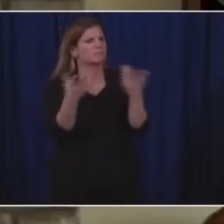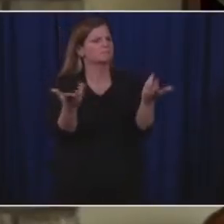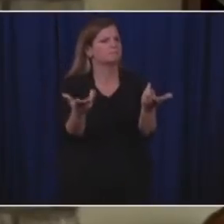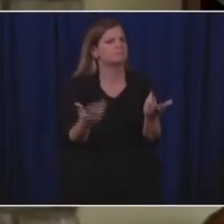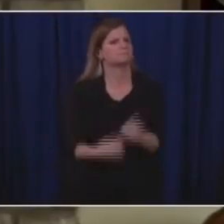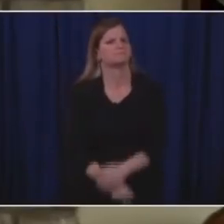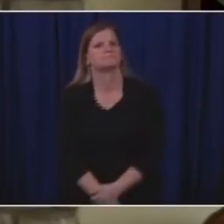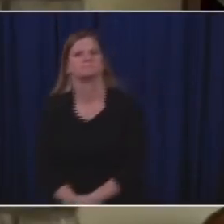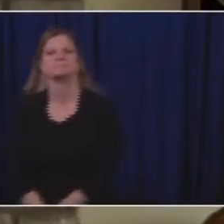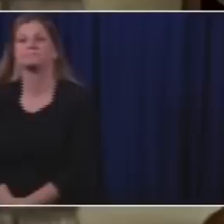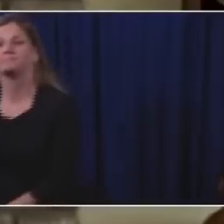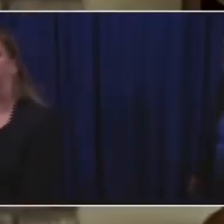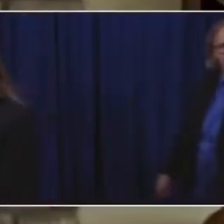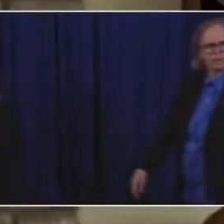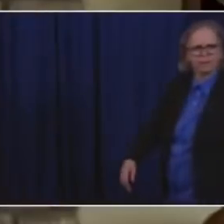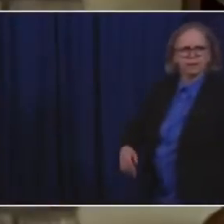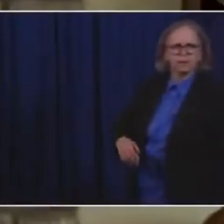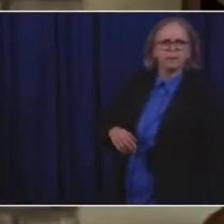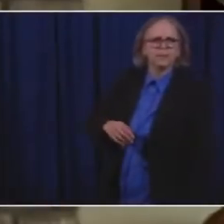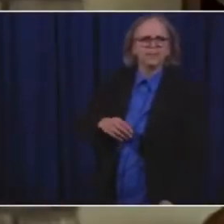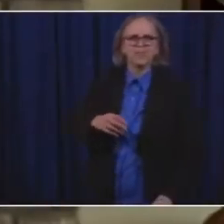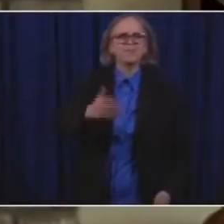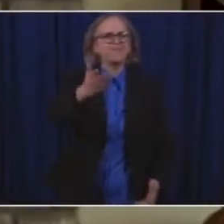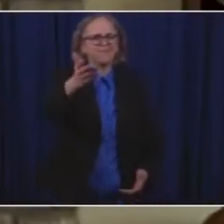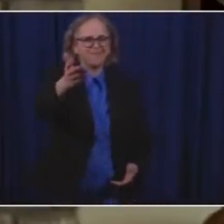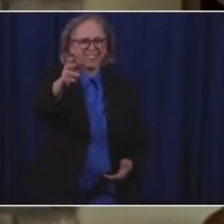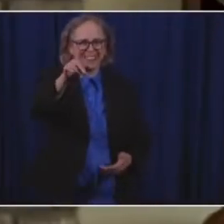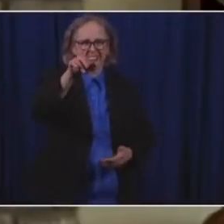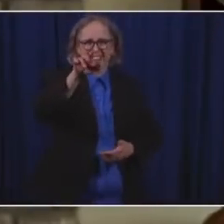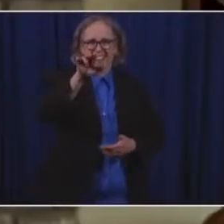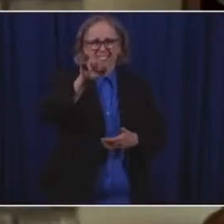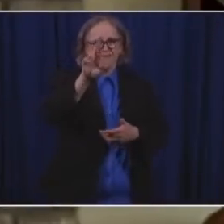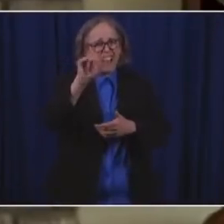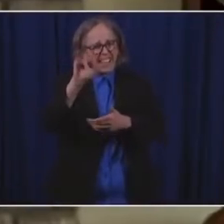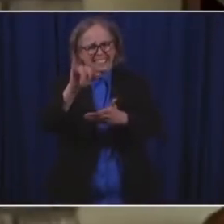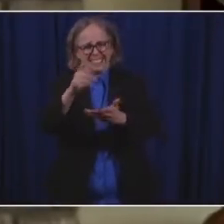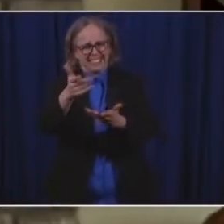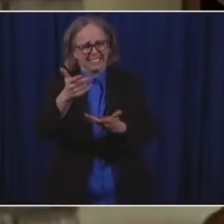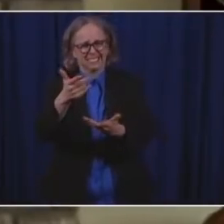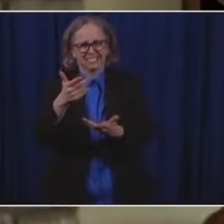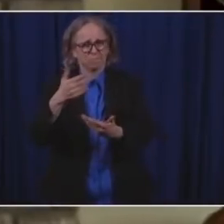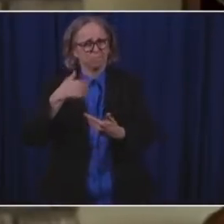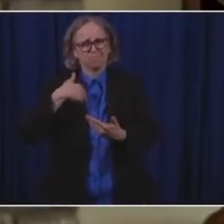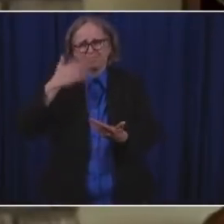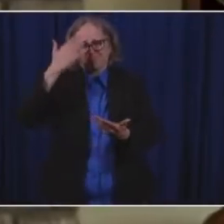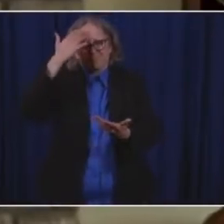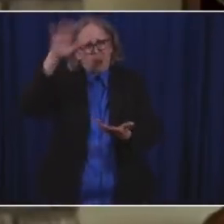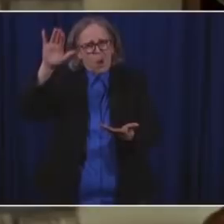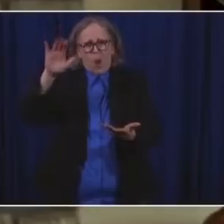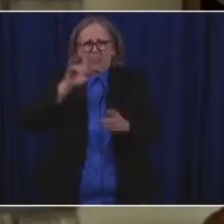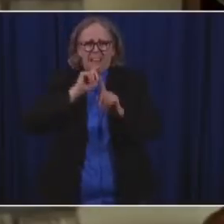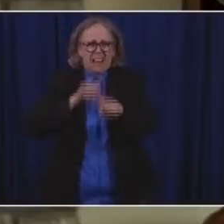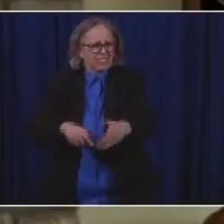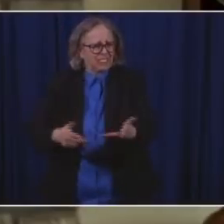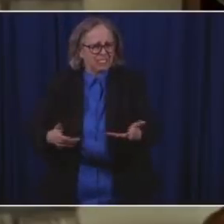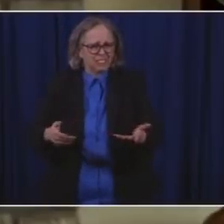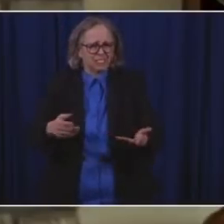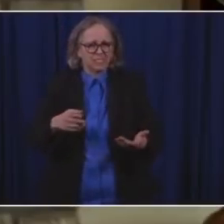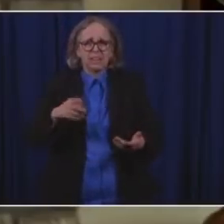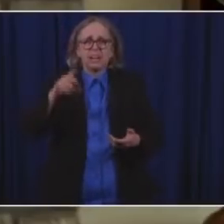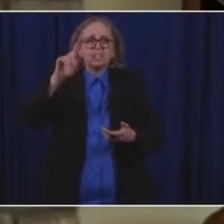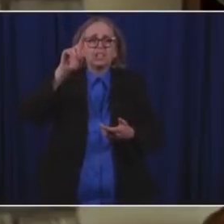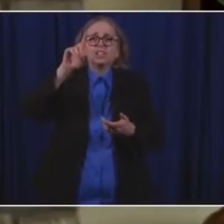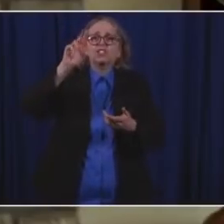Randy, I don't think anybody knows that. I think it depends on how fast these drug companies get it to us. I think it depends on